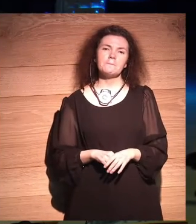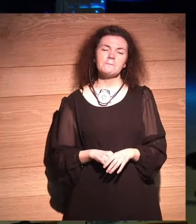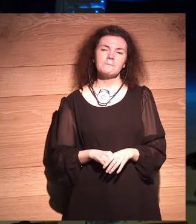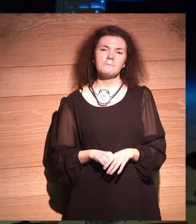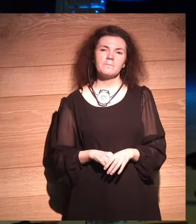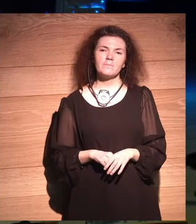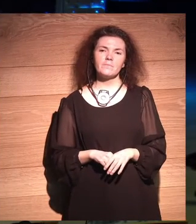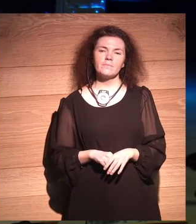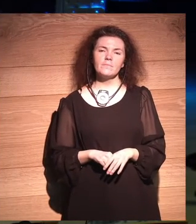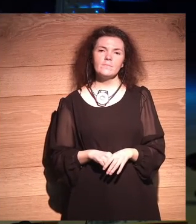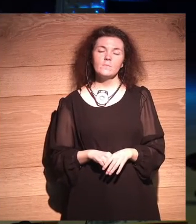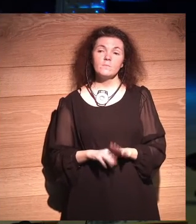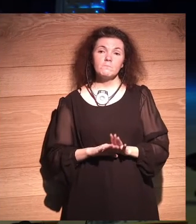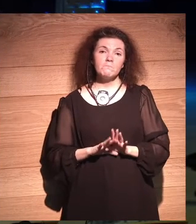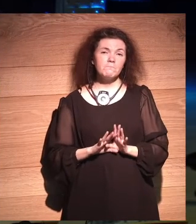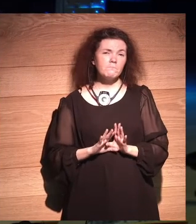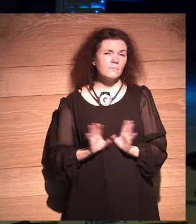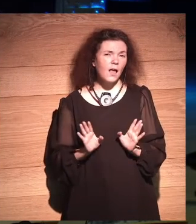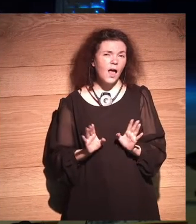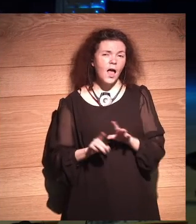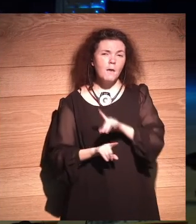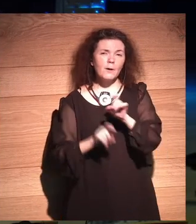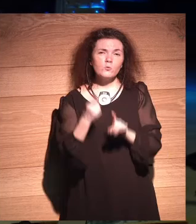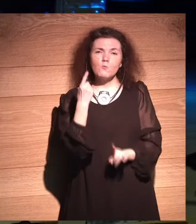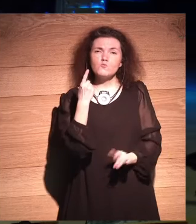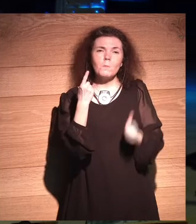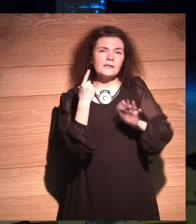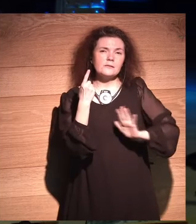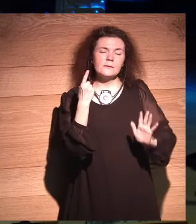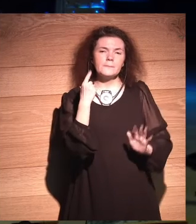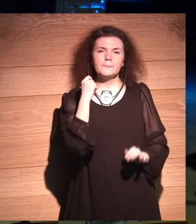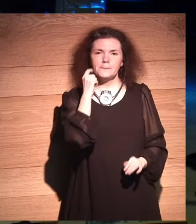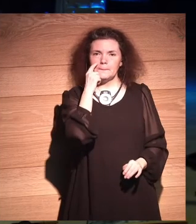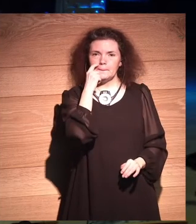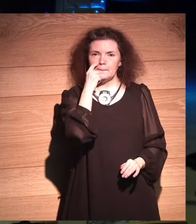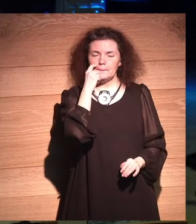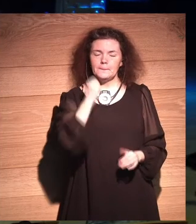like that in general, right? And one more.